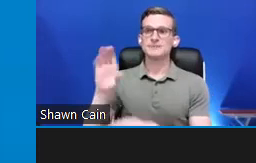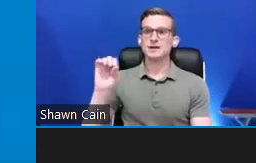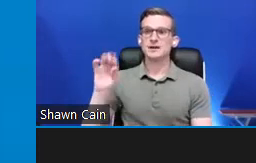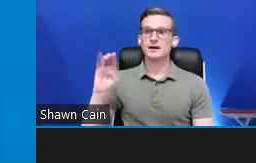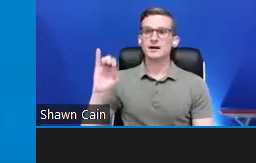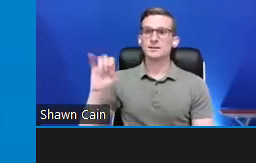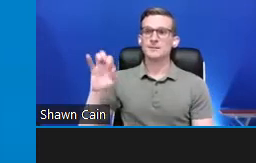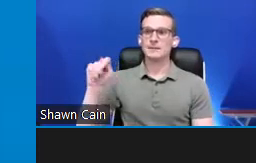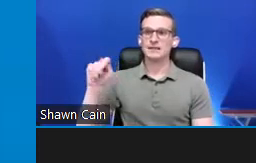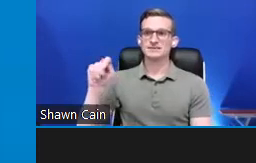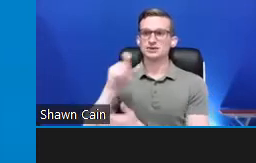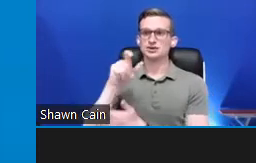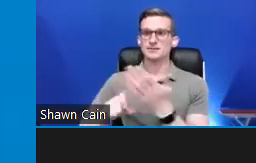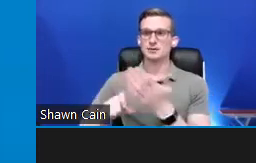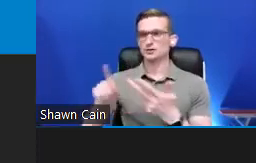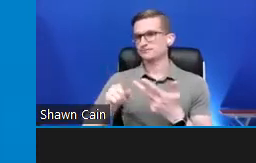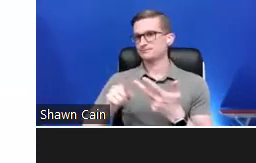and get started.